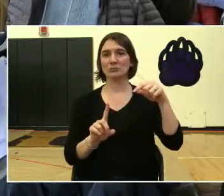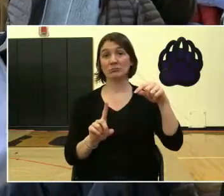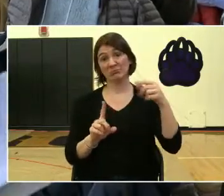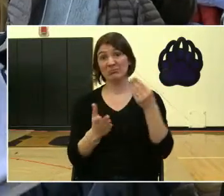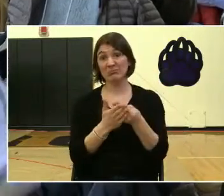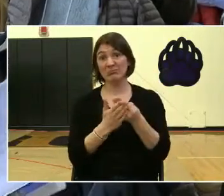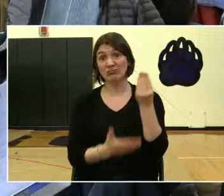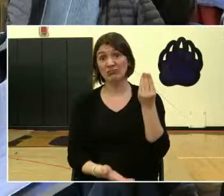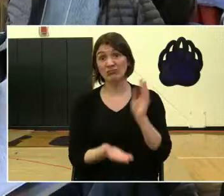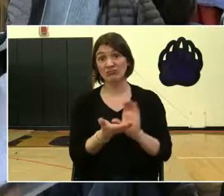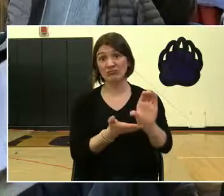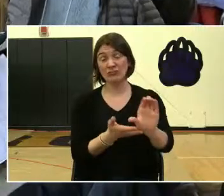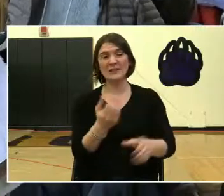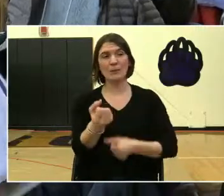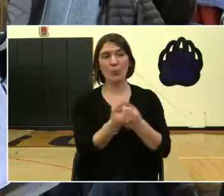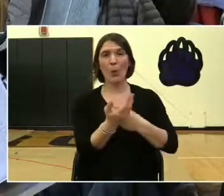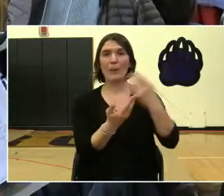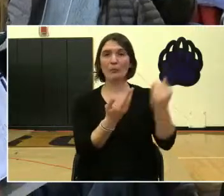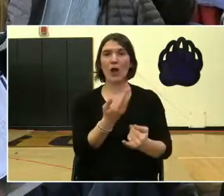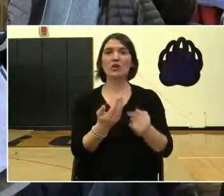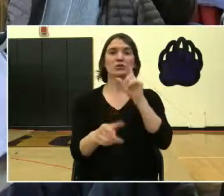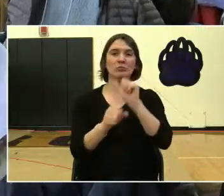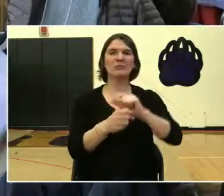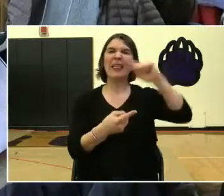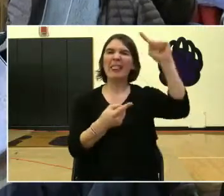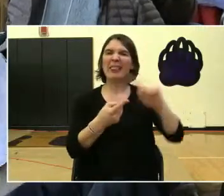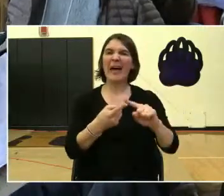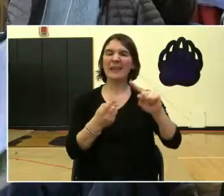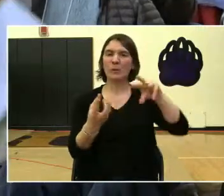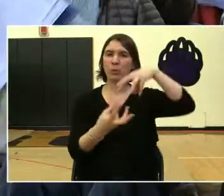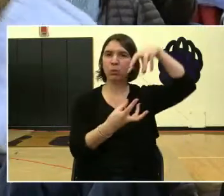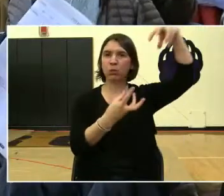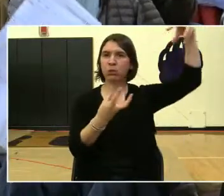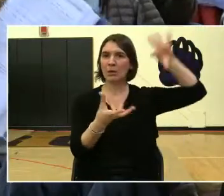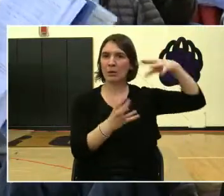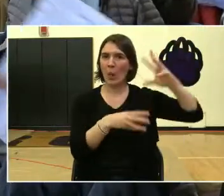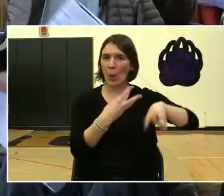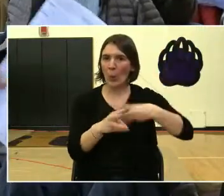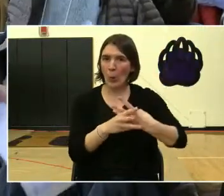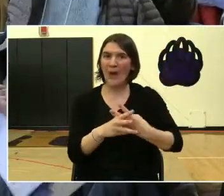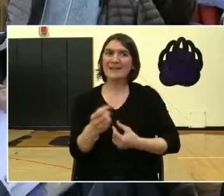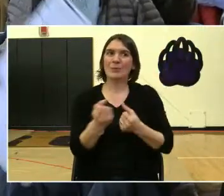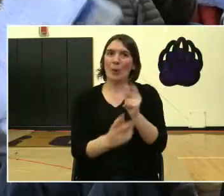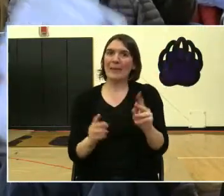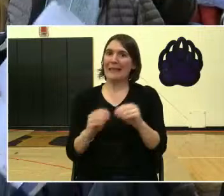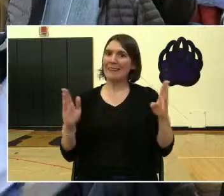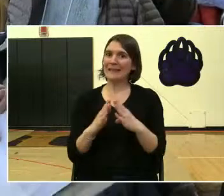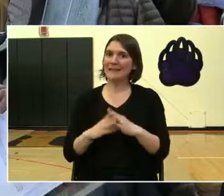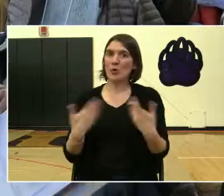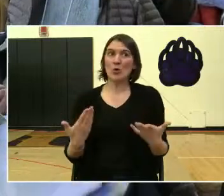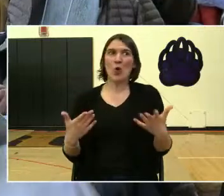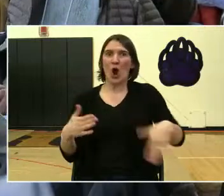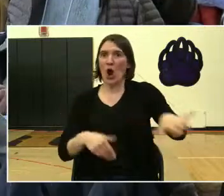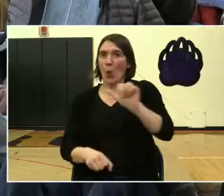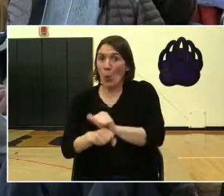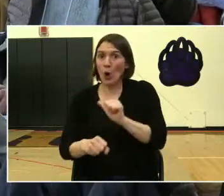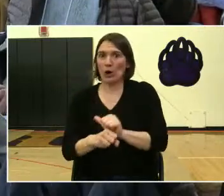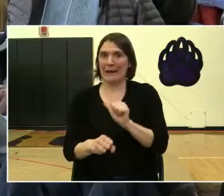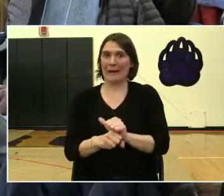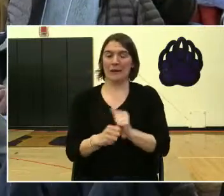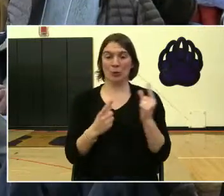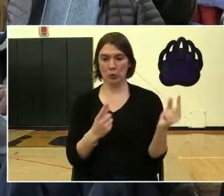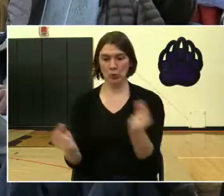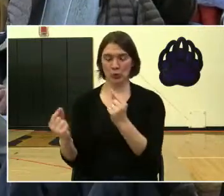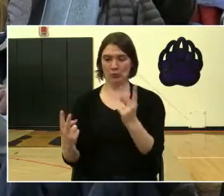supporting these projects is how we make a dent in ourmission supporting these projects is how we support the people in the town who are on the ground